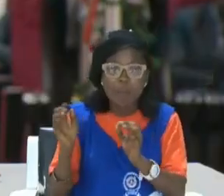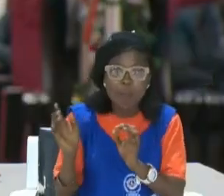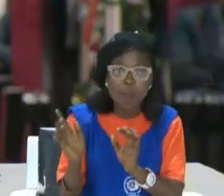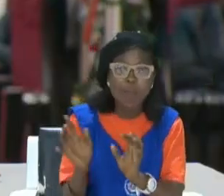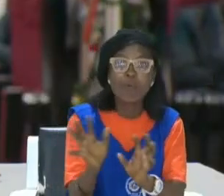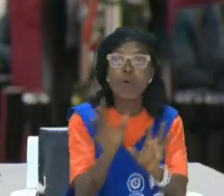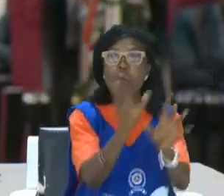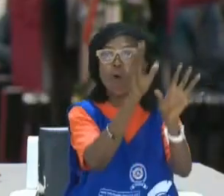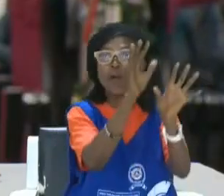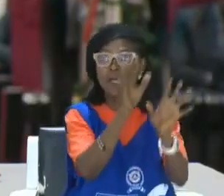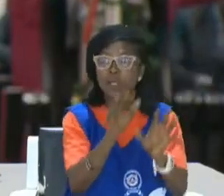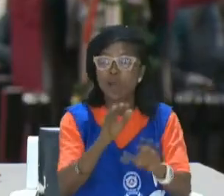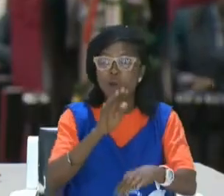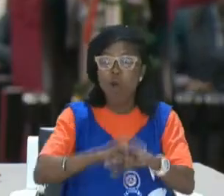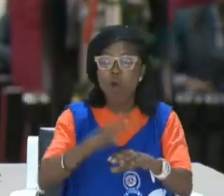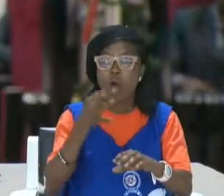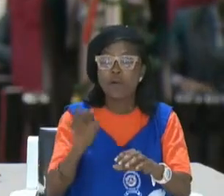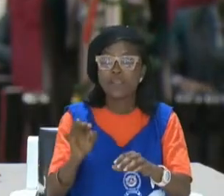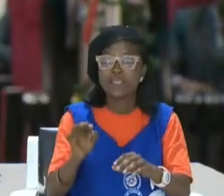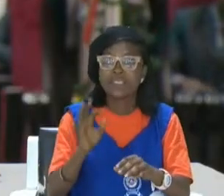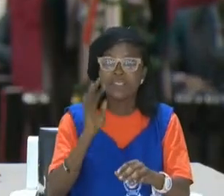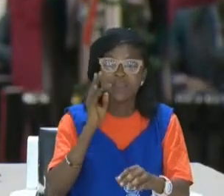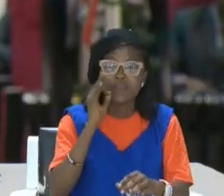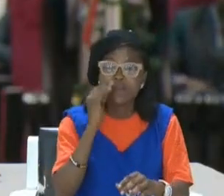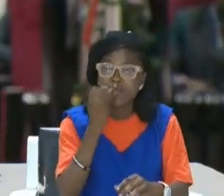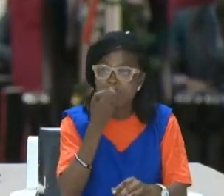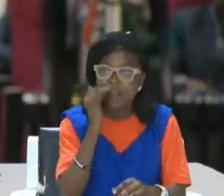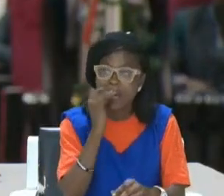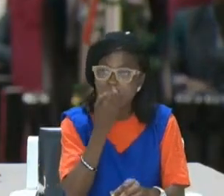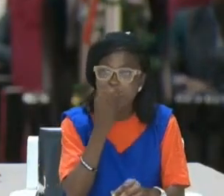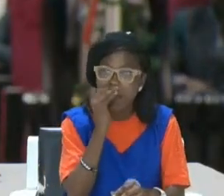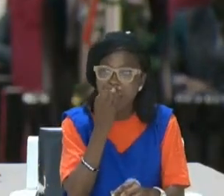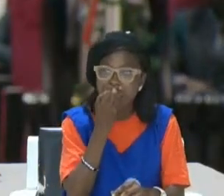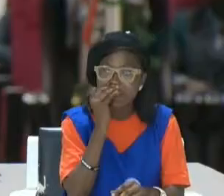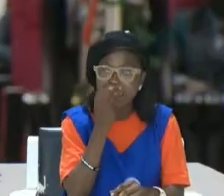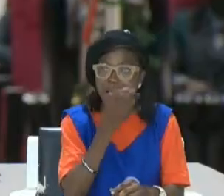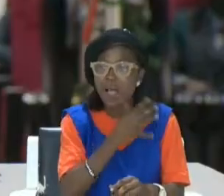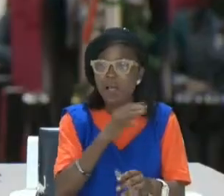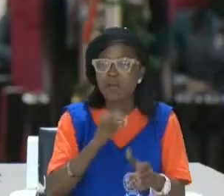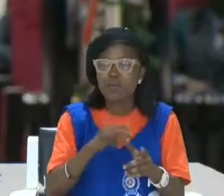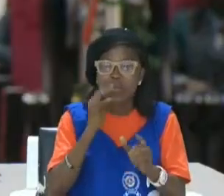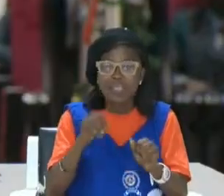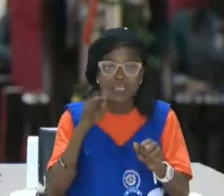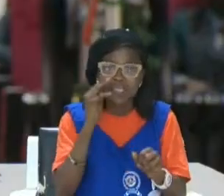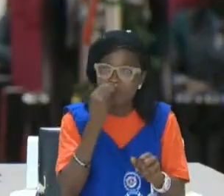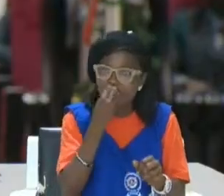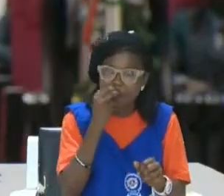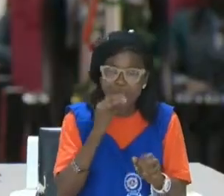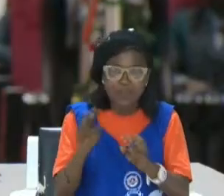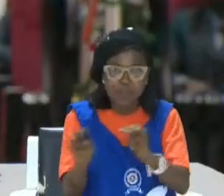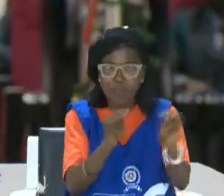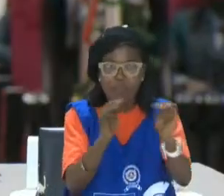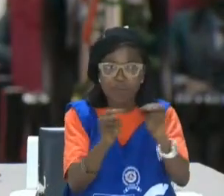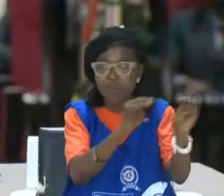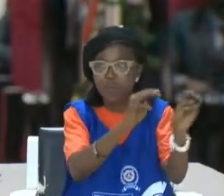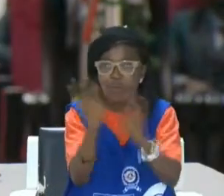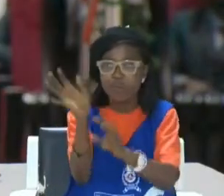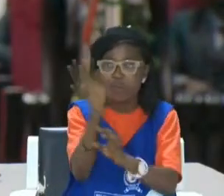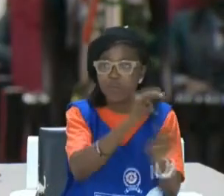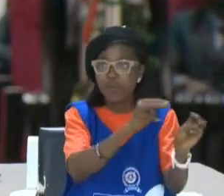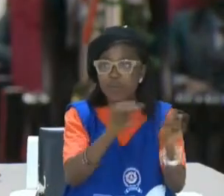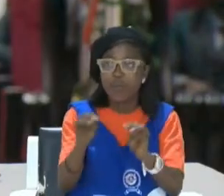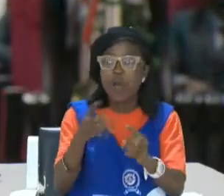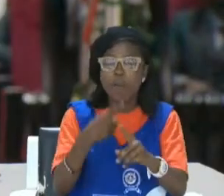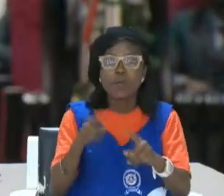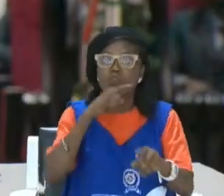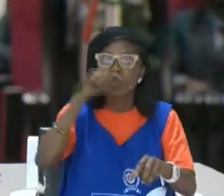on the flowers in the field, you can see the flower moving this way, moving that way, but you can't see what is